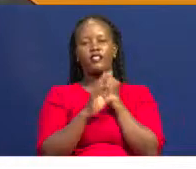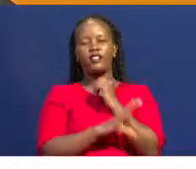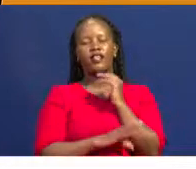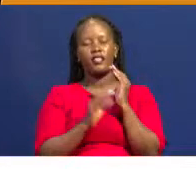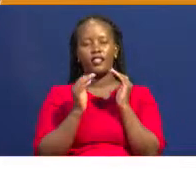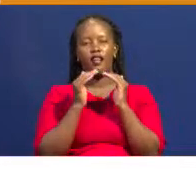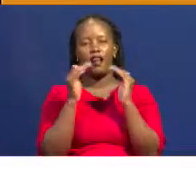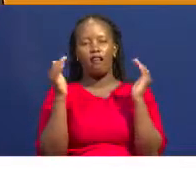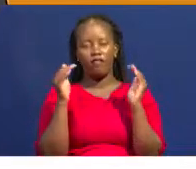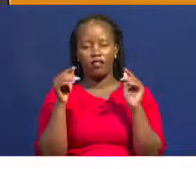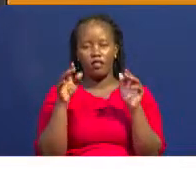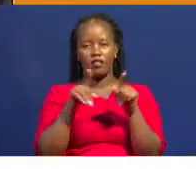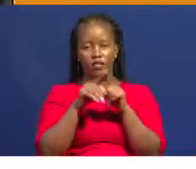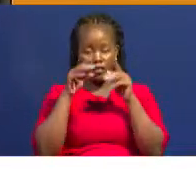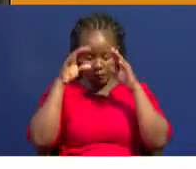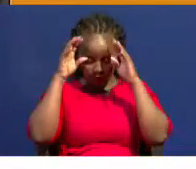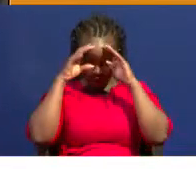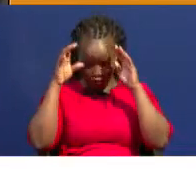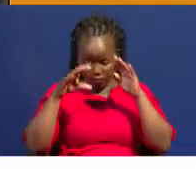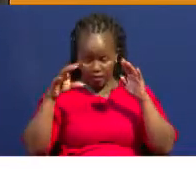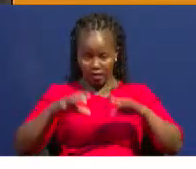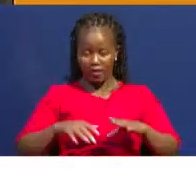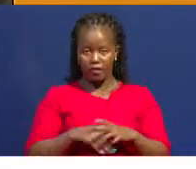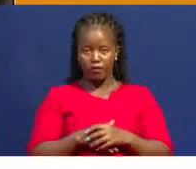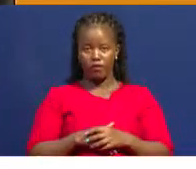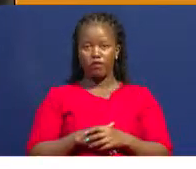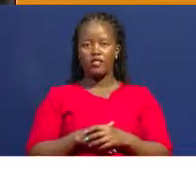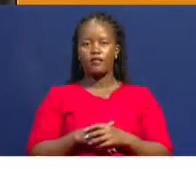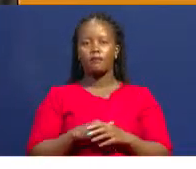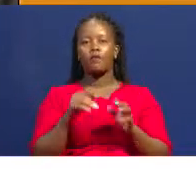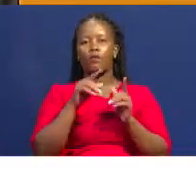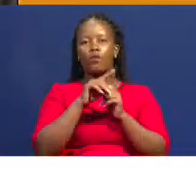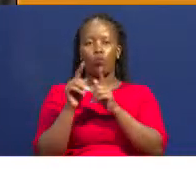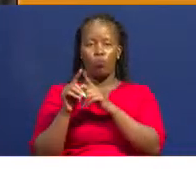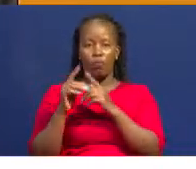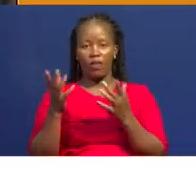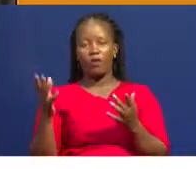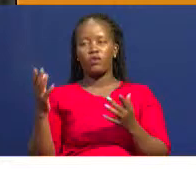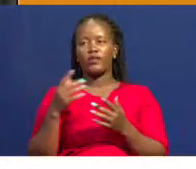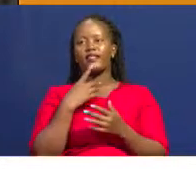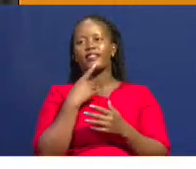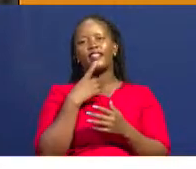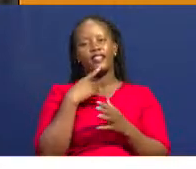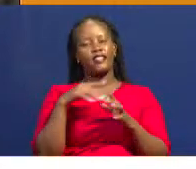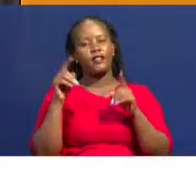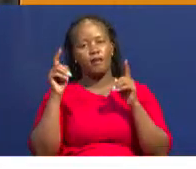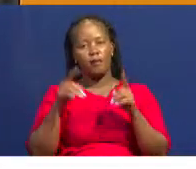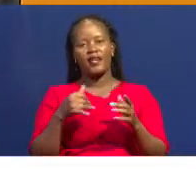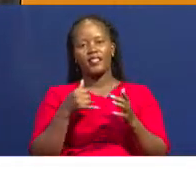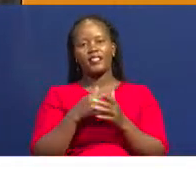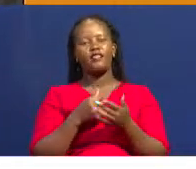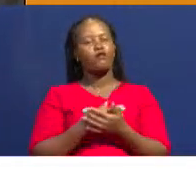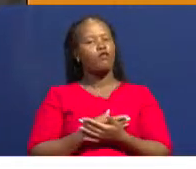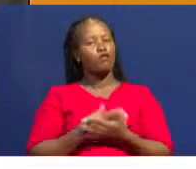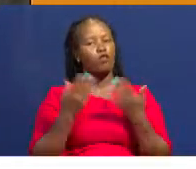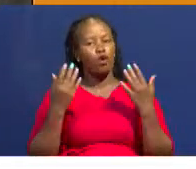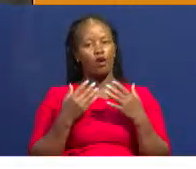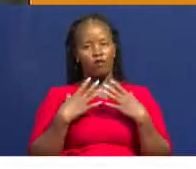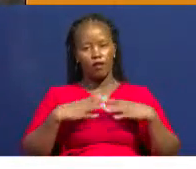It is like devolve. So that one we are doing. They have said that we need to involve everyone. Truly,